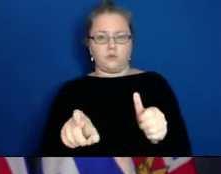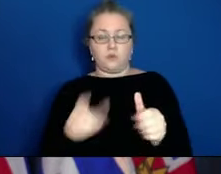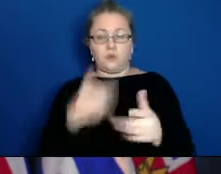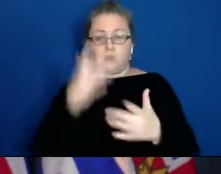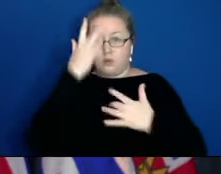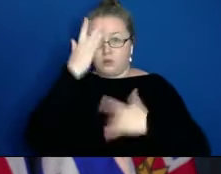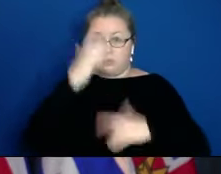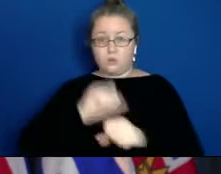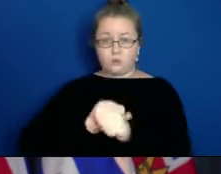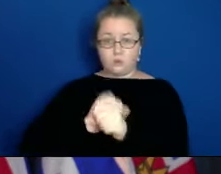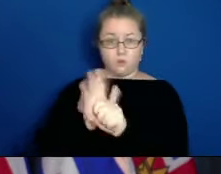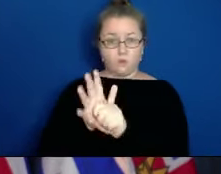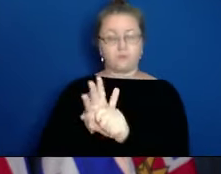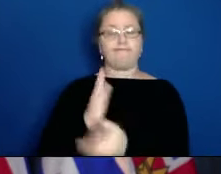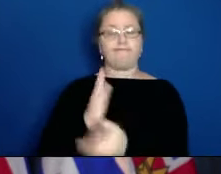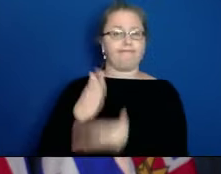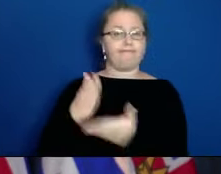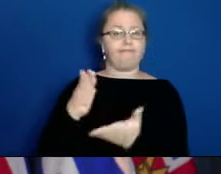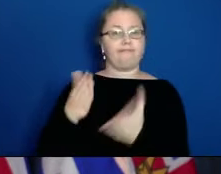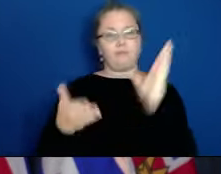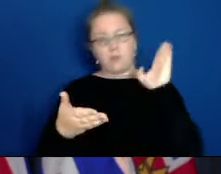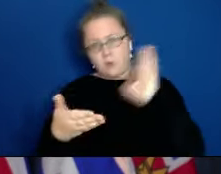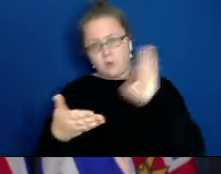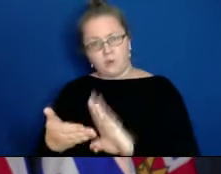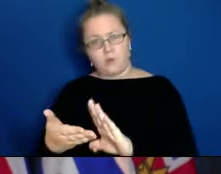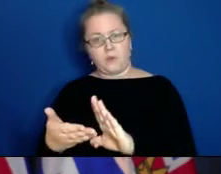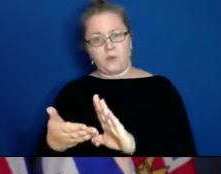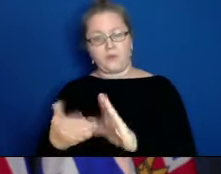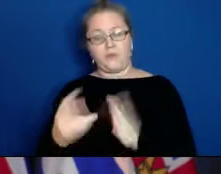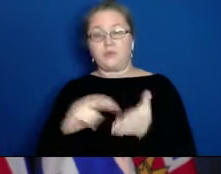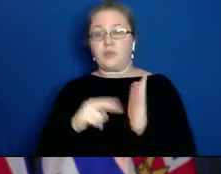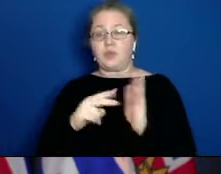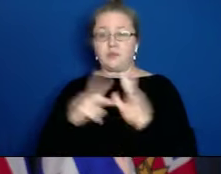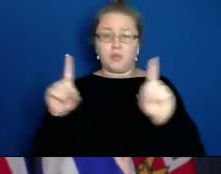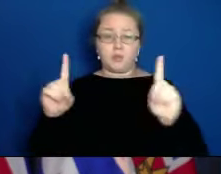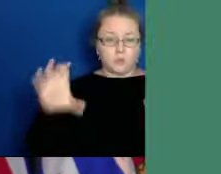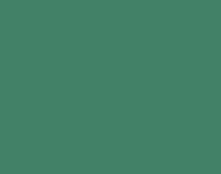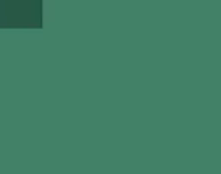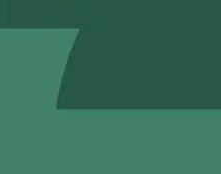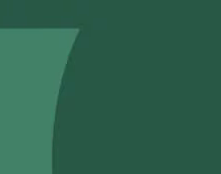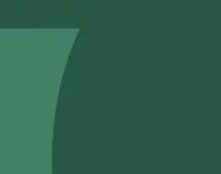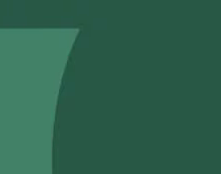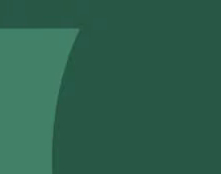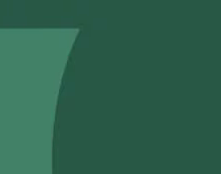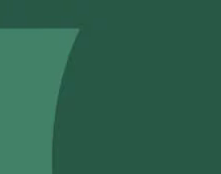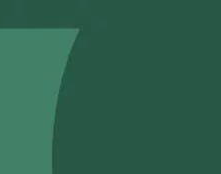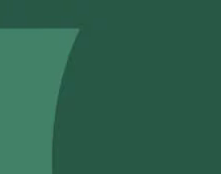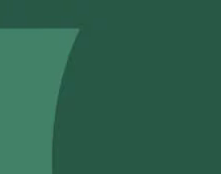spread, and being 100% all in will get each of us, and all of us, there.